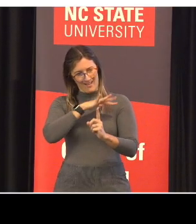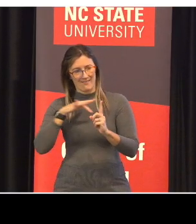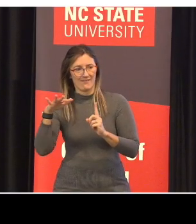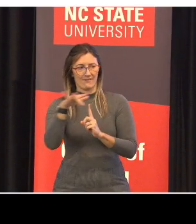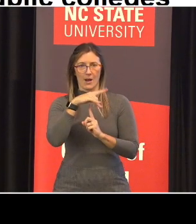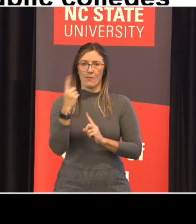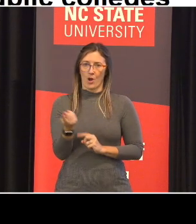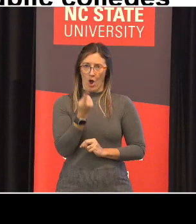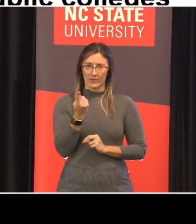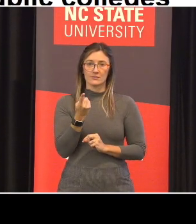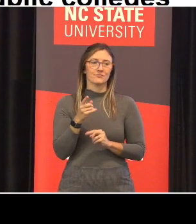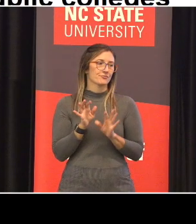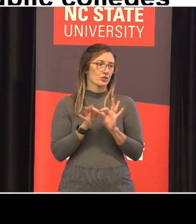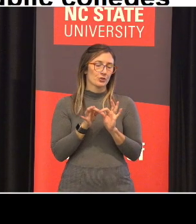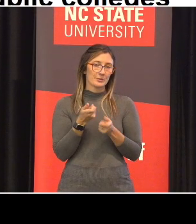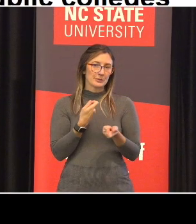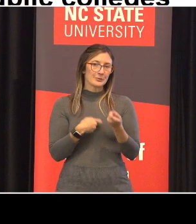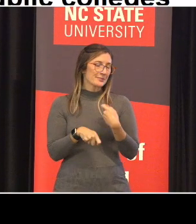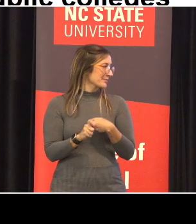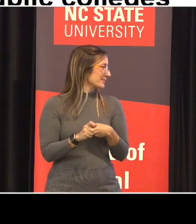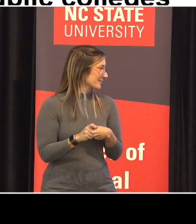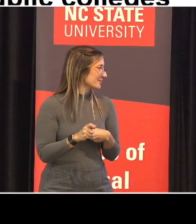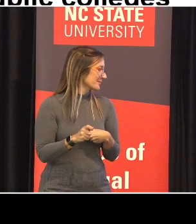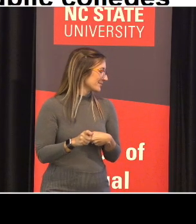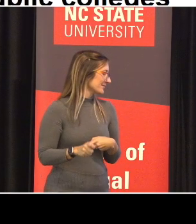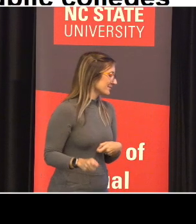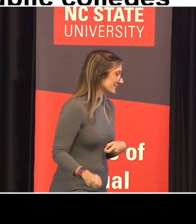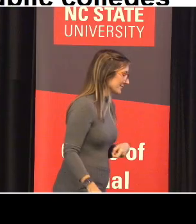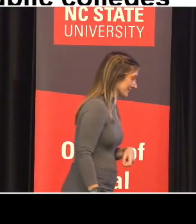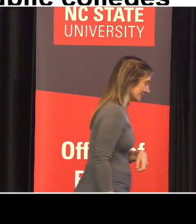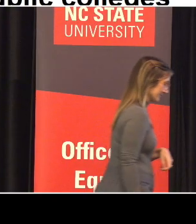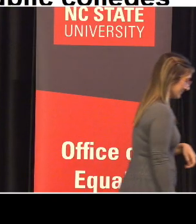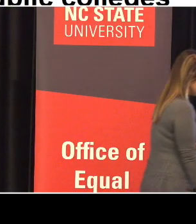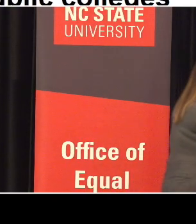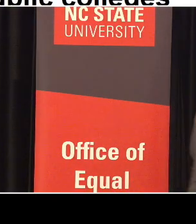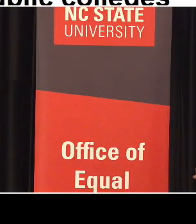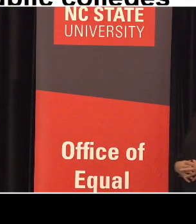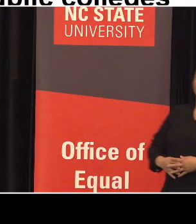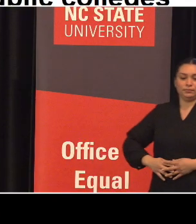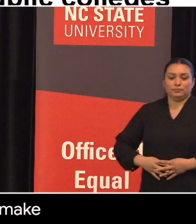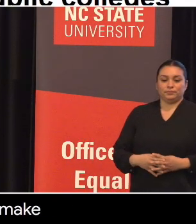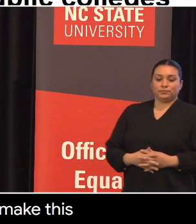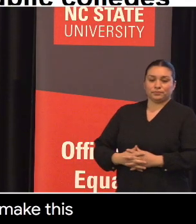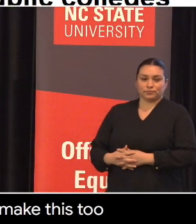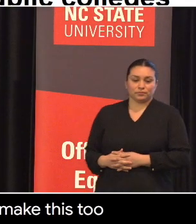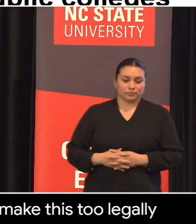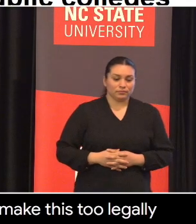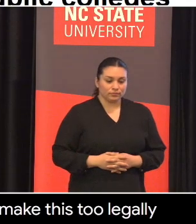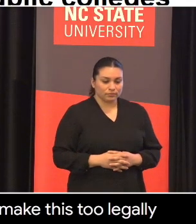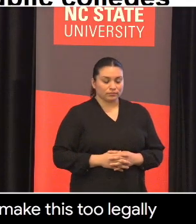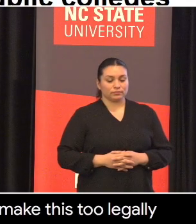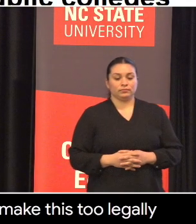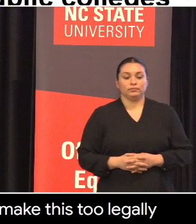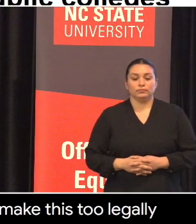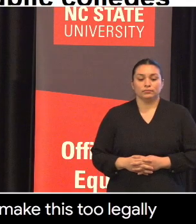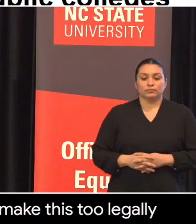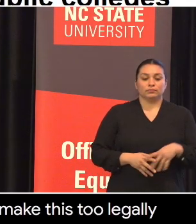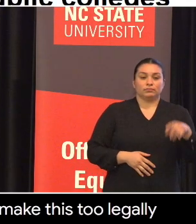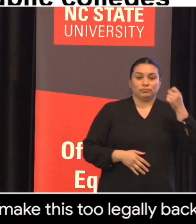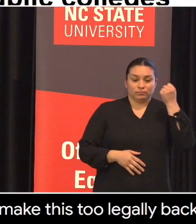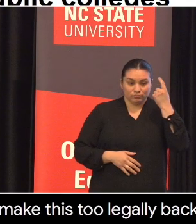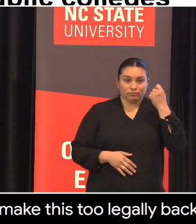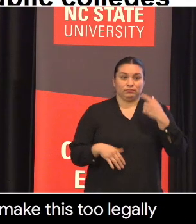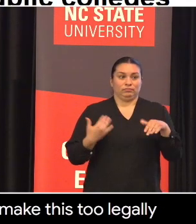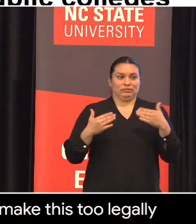is wired. So here's the law part. And I promise not to make this too legalese. Back